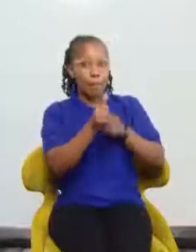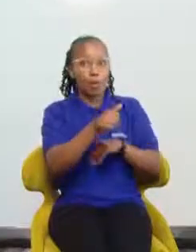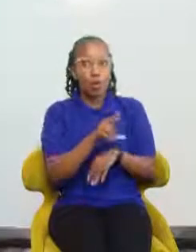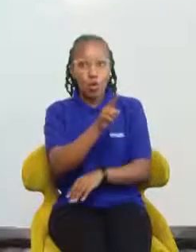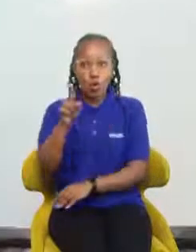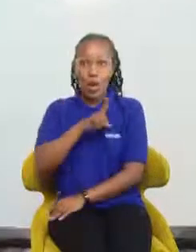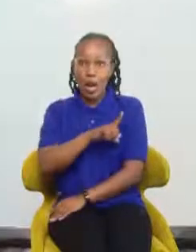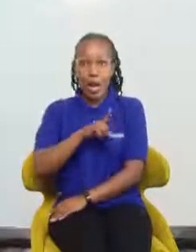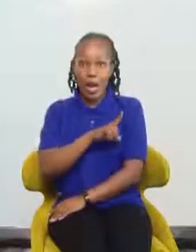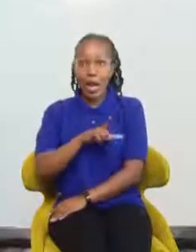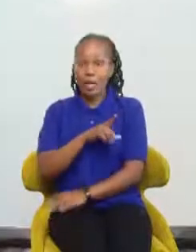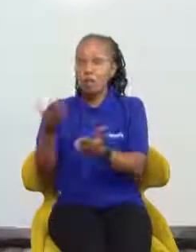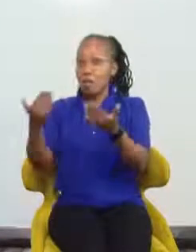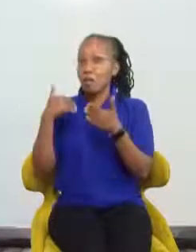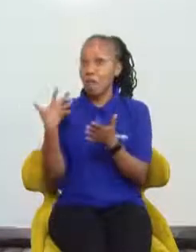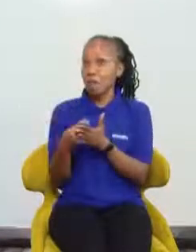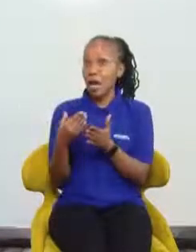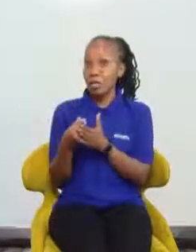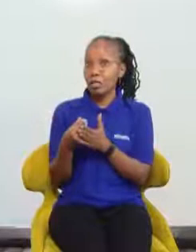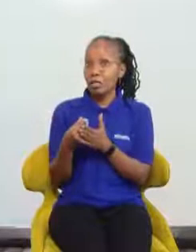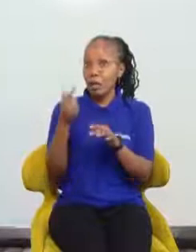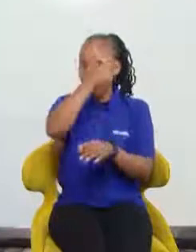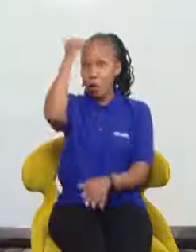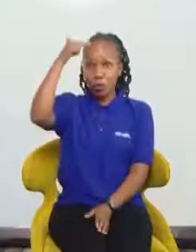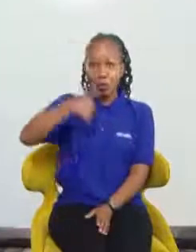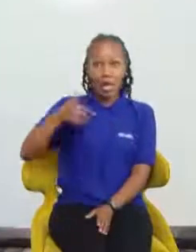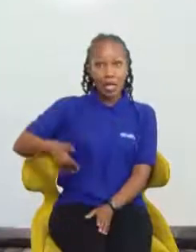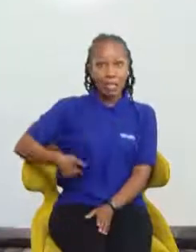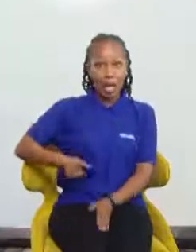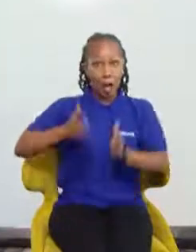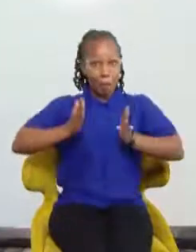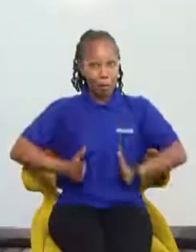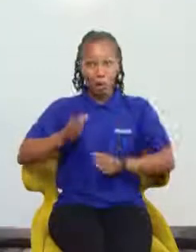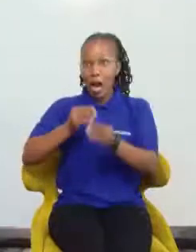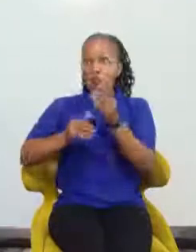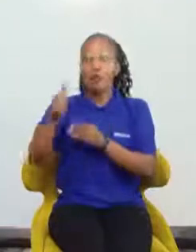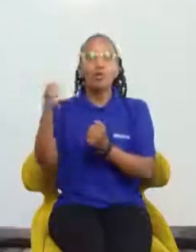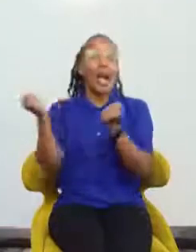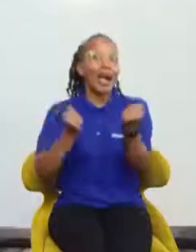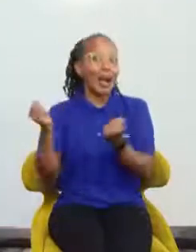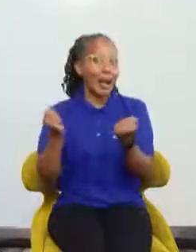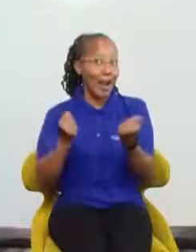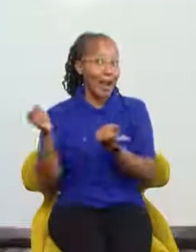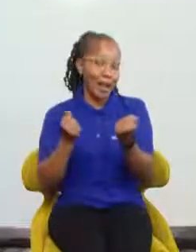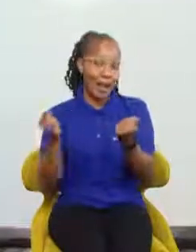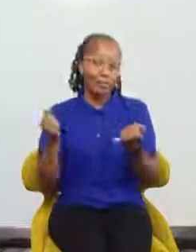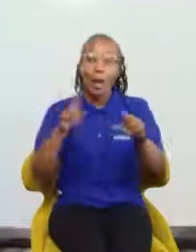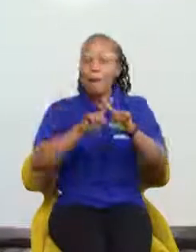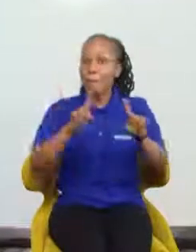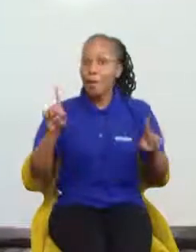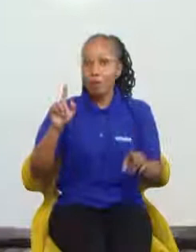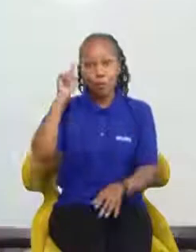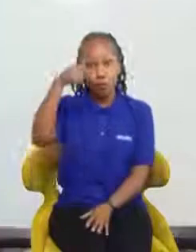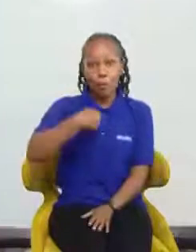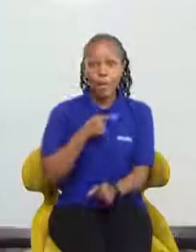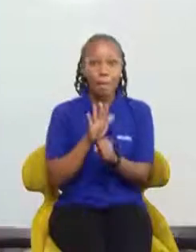that money, because as a young person, I would have gone to buy a car, right? But for me, a number of